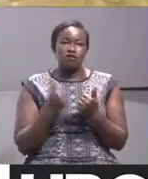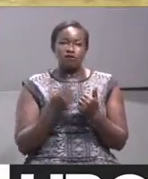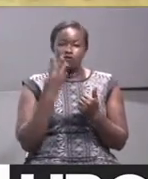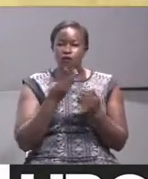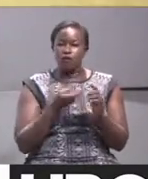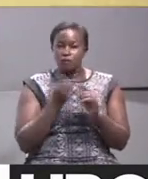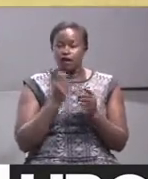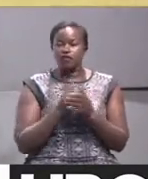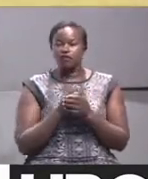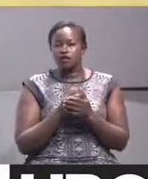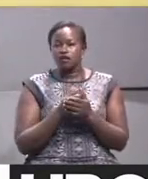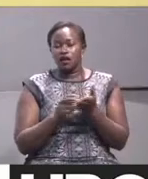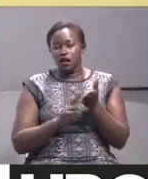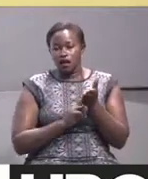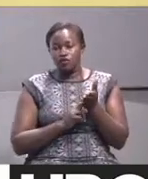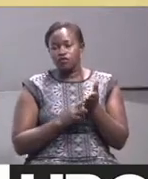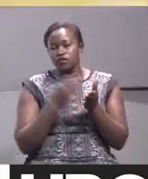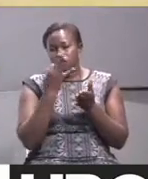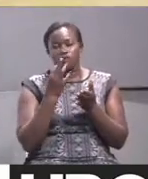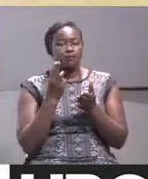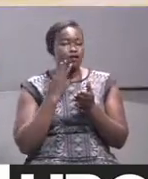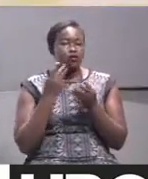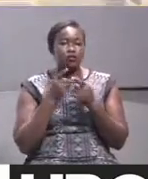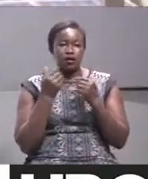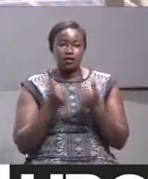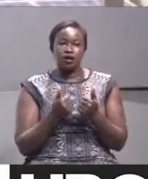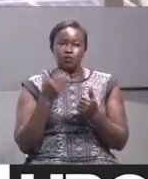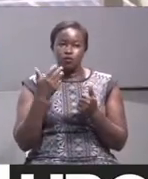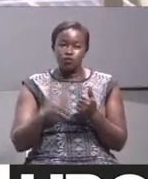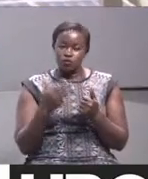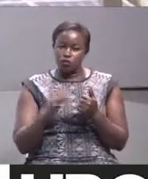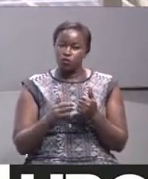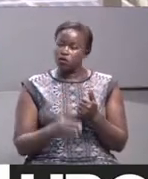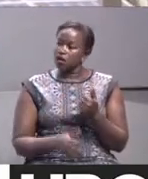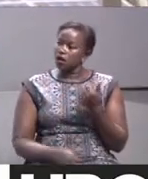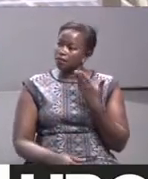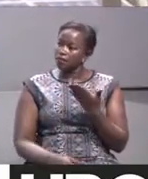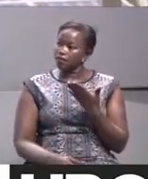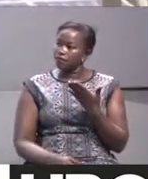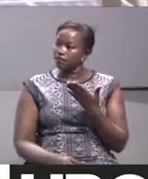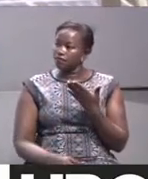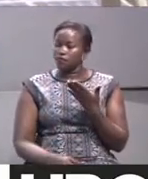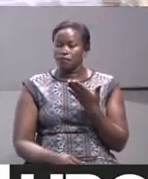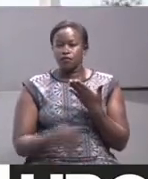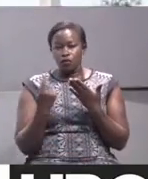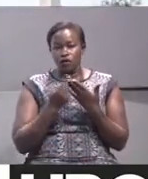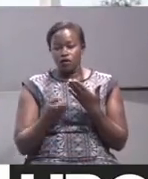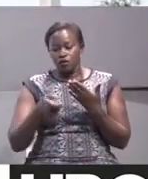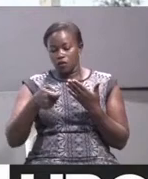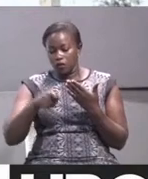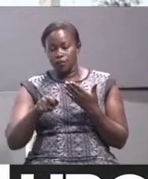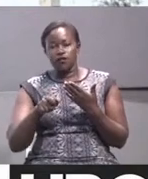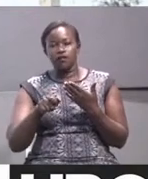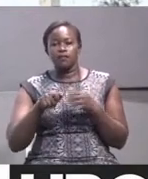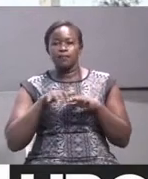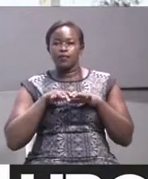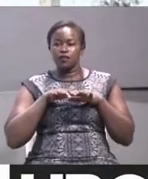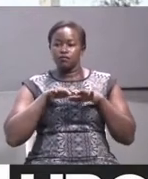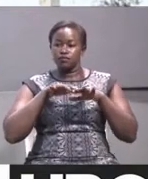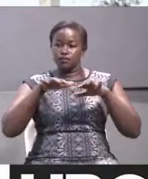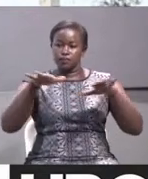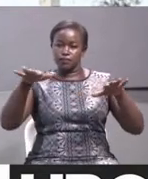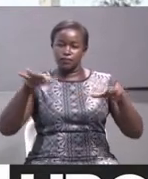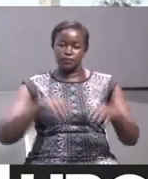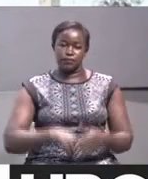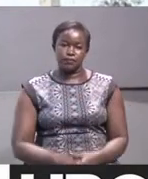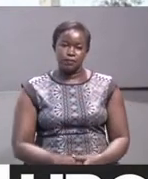mukozesa miliyoni nga ssatu. Naye kati amazzi tufuna maki, sumula busumulizi wali n'okola ki. N'ofukirira kati